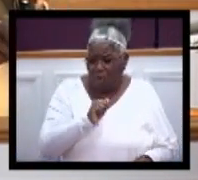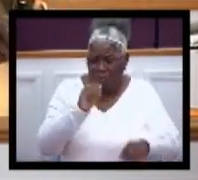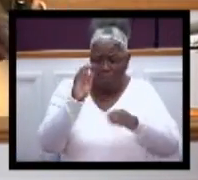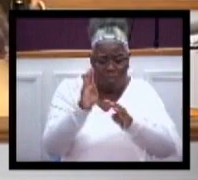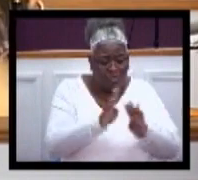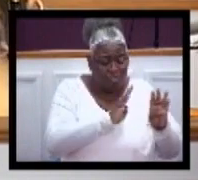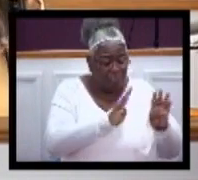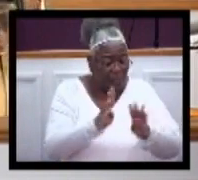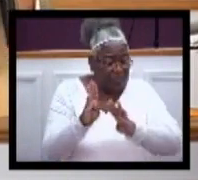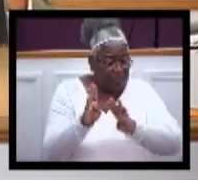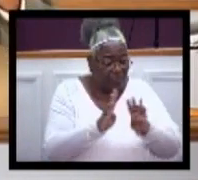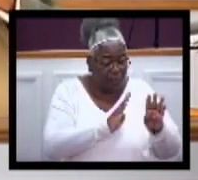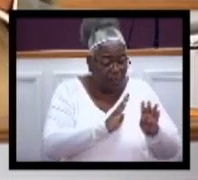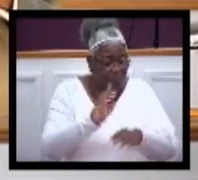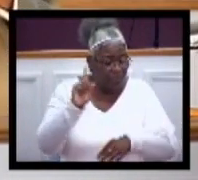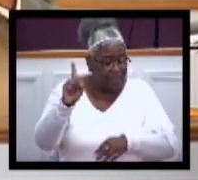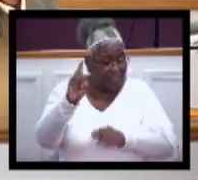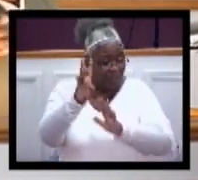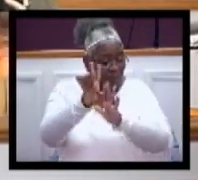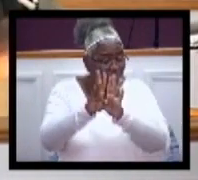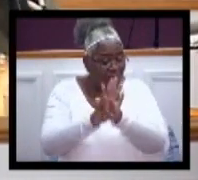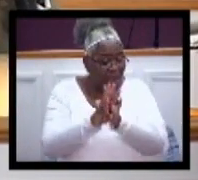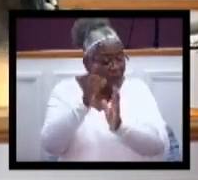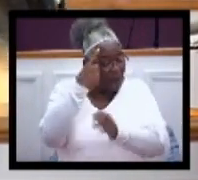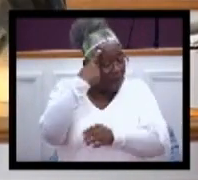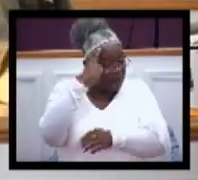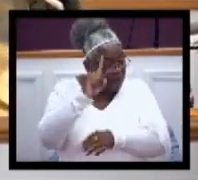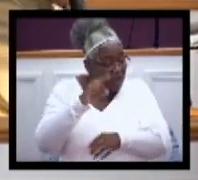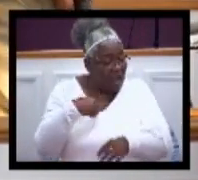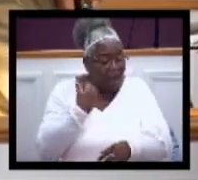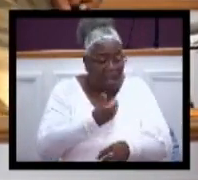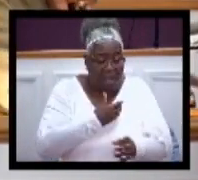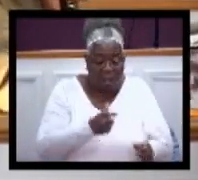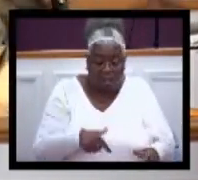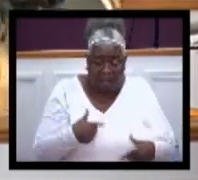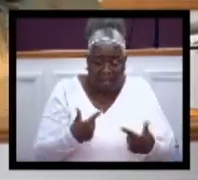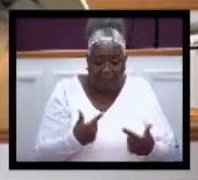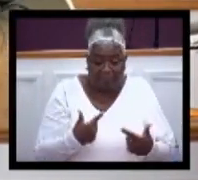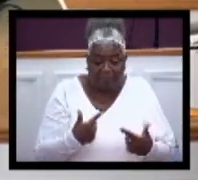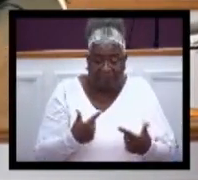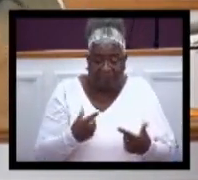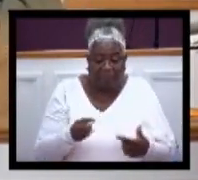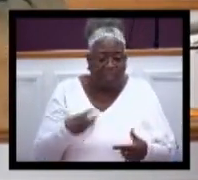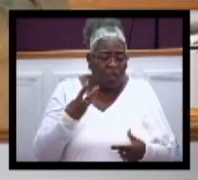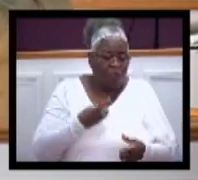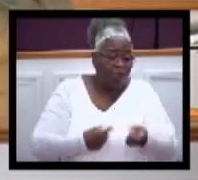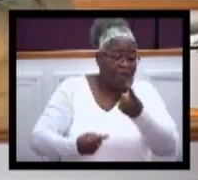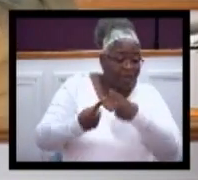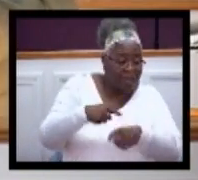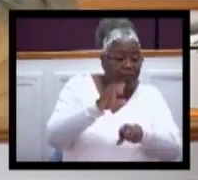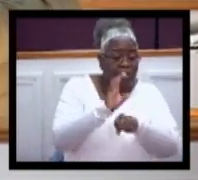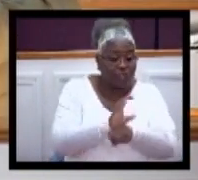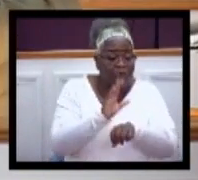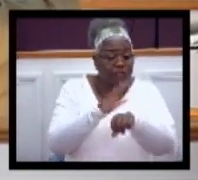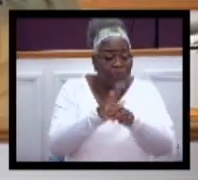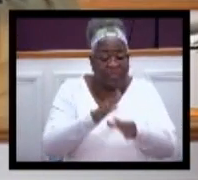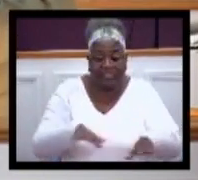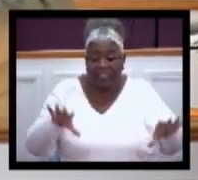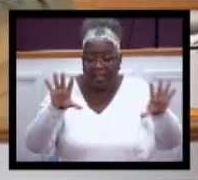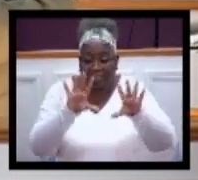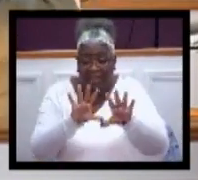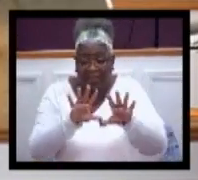pursue his will for our lives. We'll come to church on